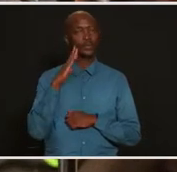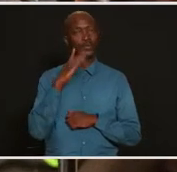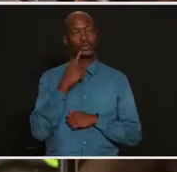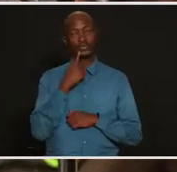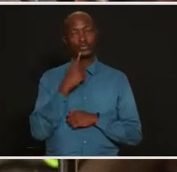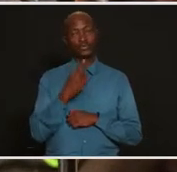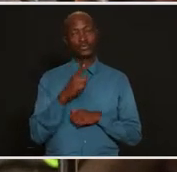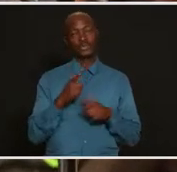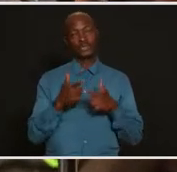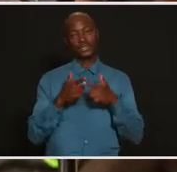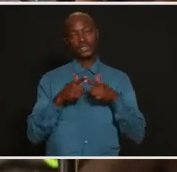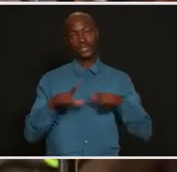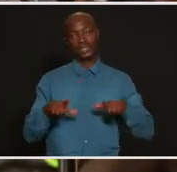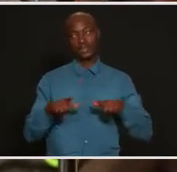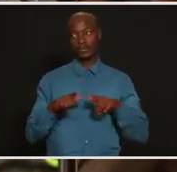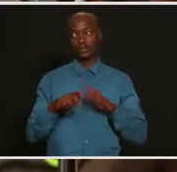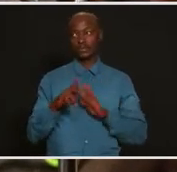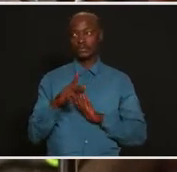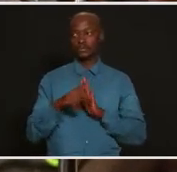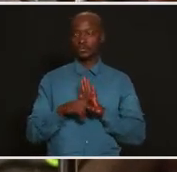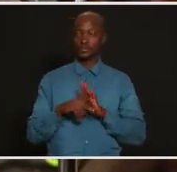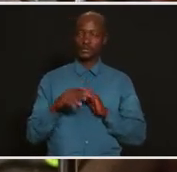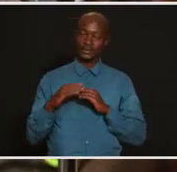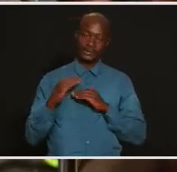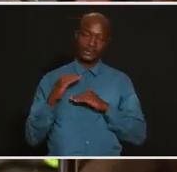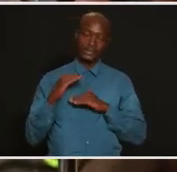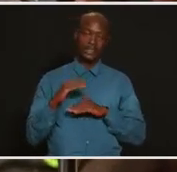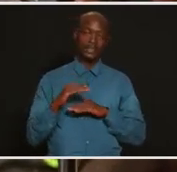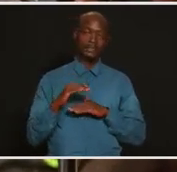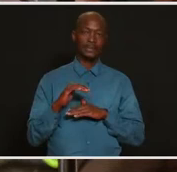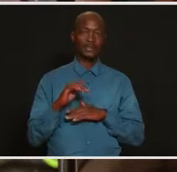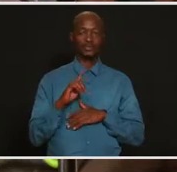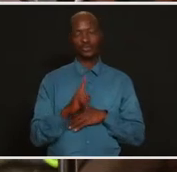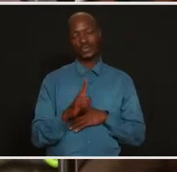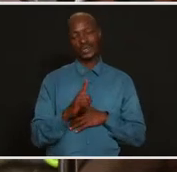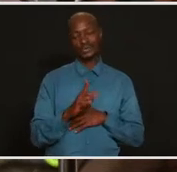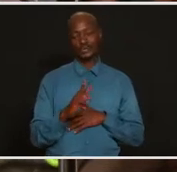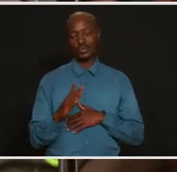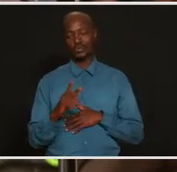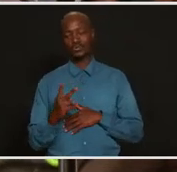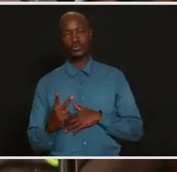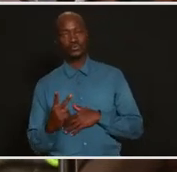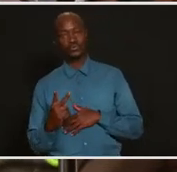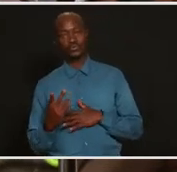can be it's limited to one or two